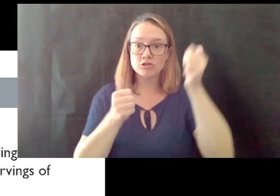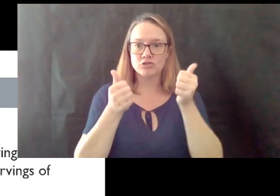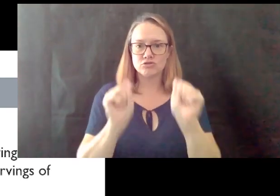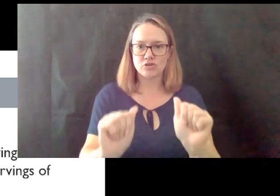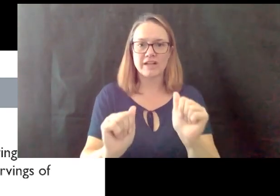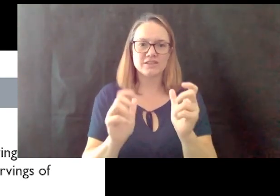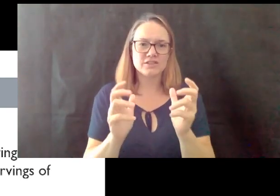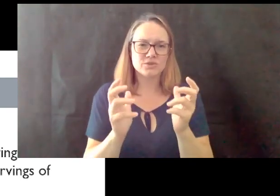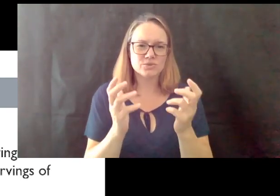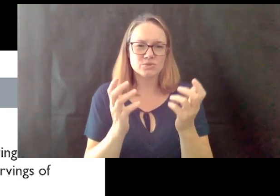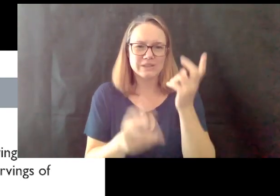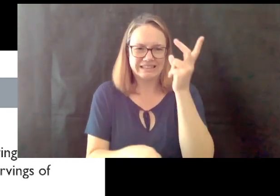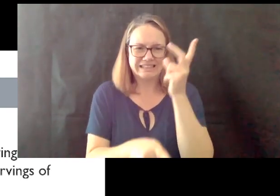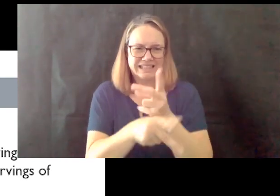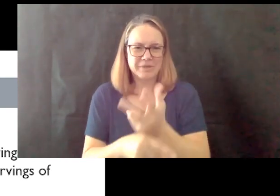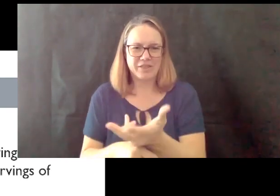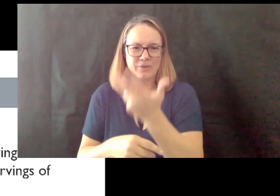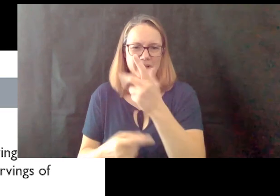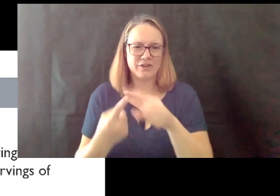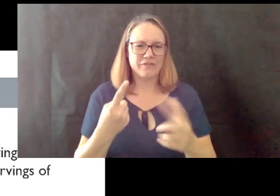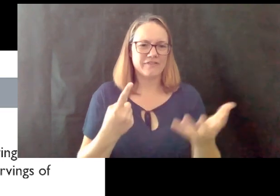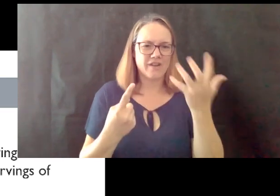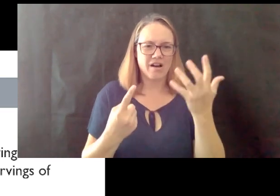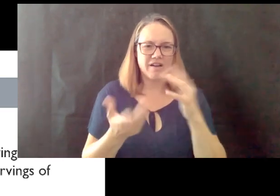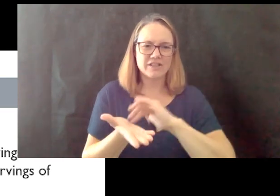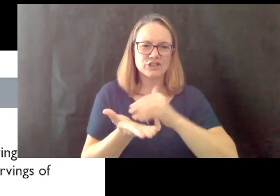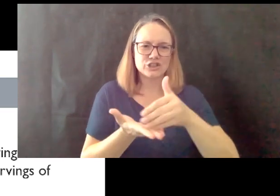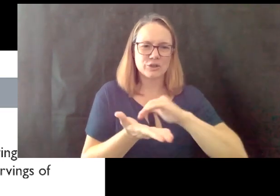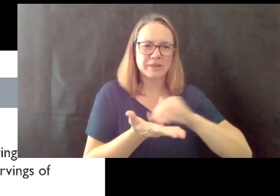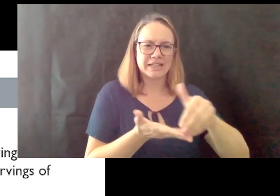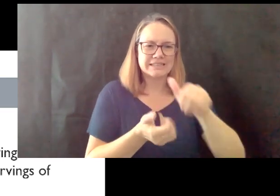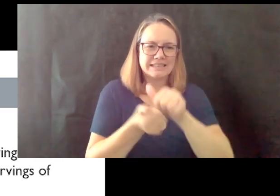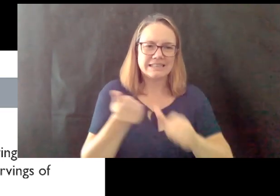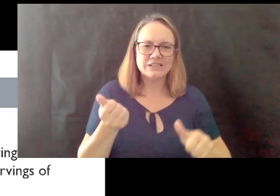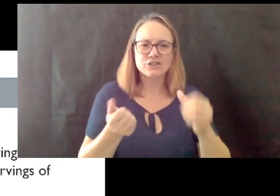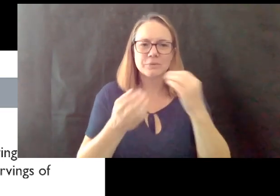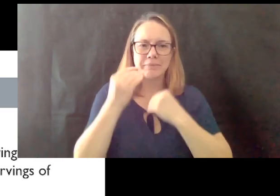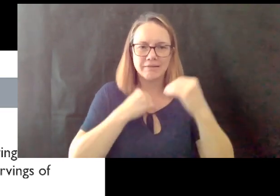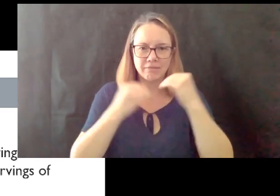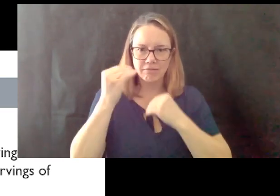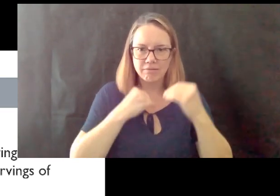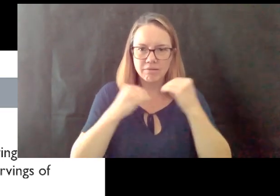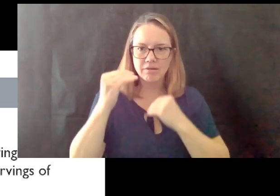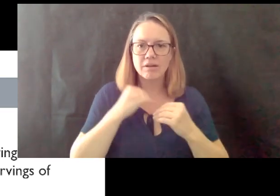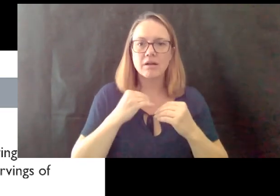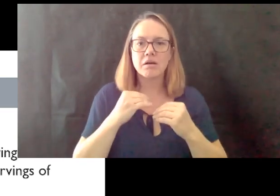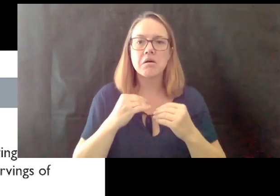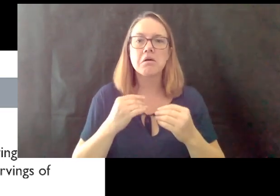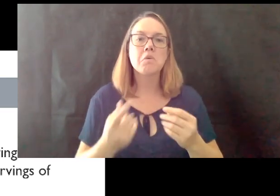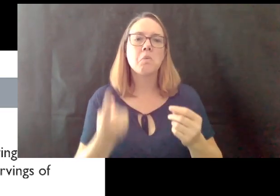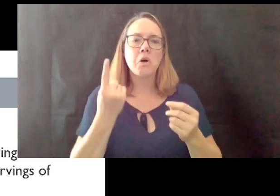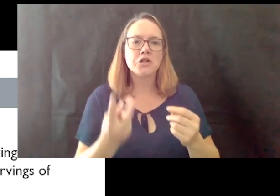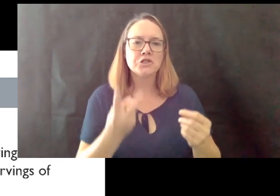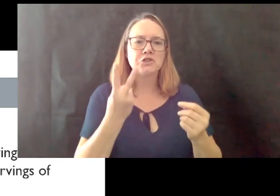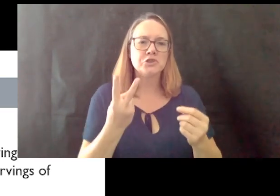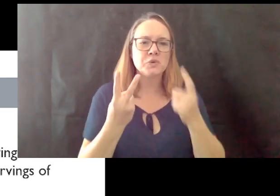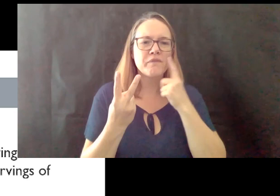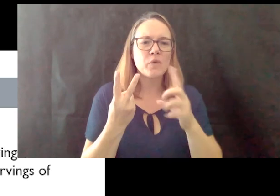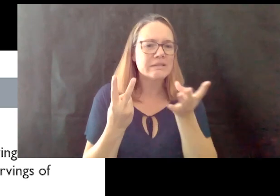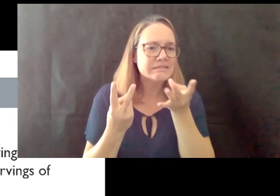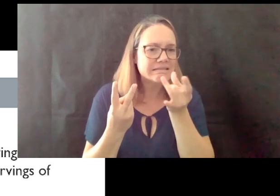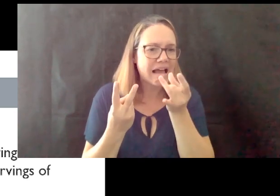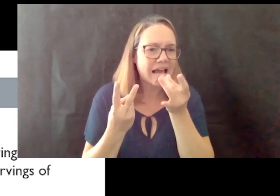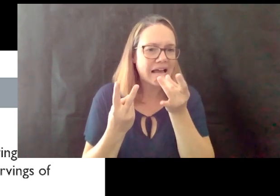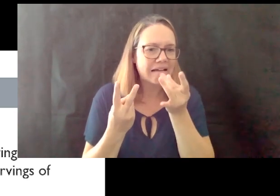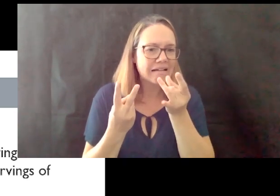adults, trying to break it down into 3 to 5 servings of carbohydrates per meal, have 1 to 2 carbohydrates allowable for a